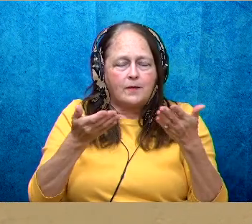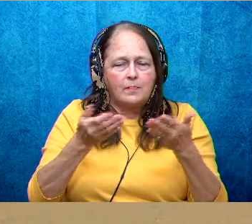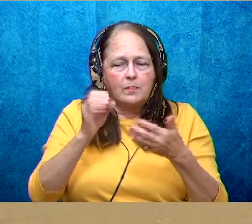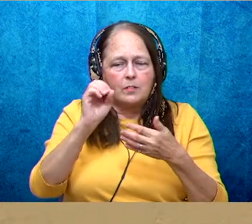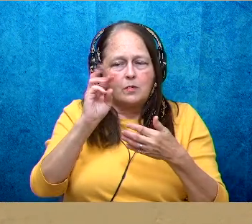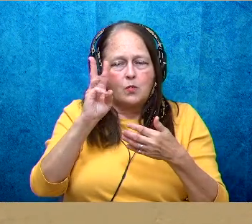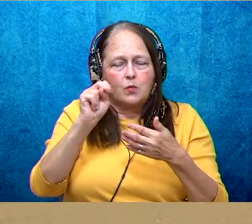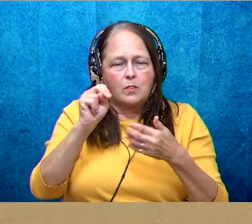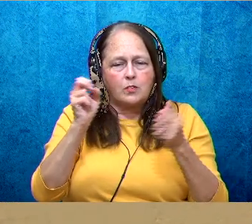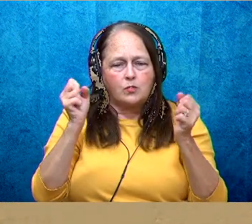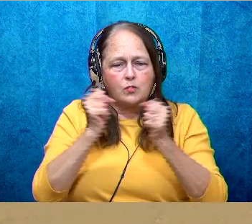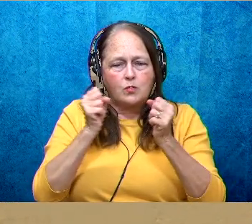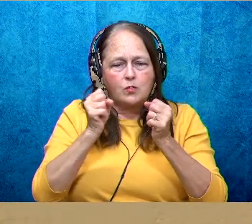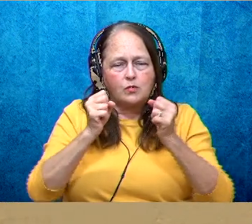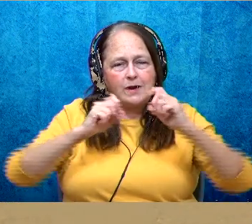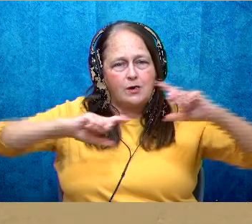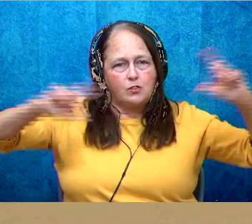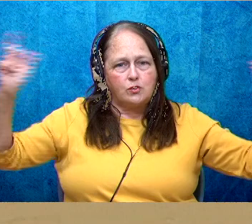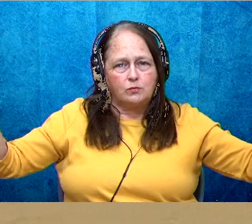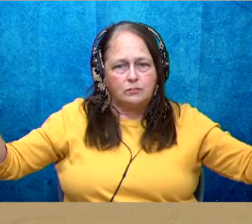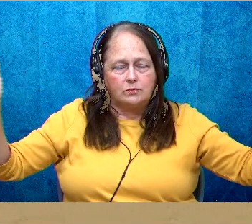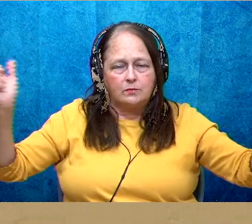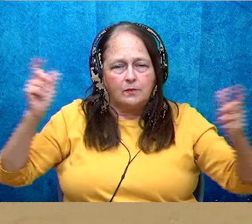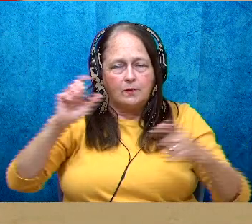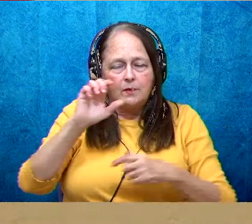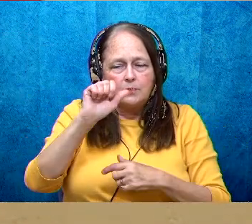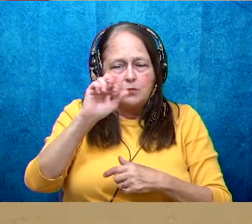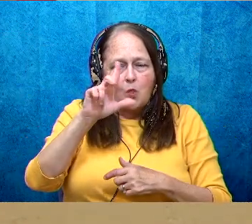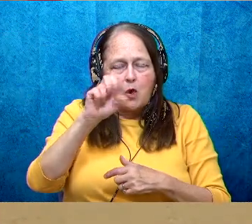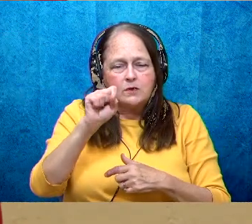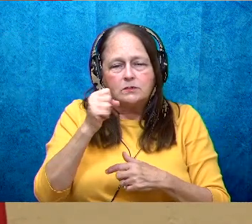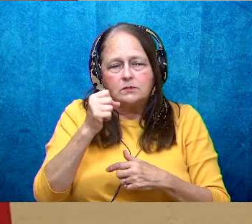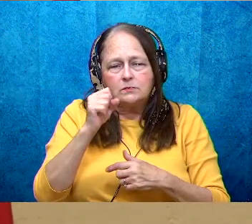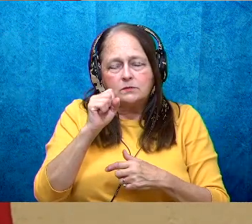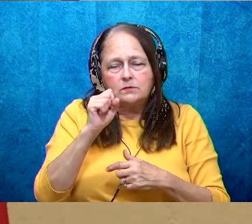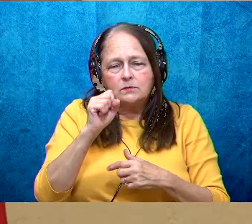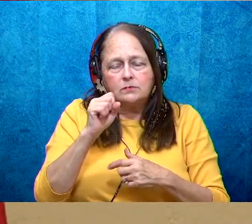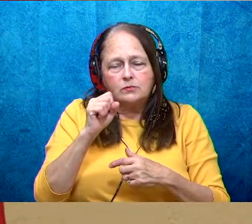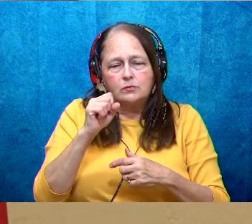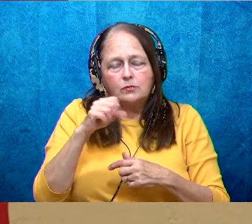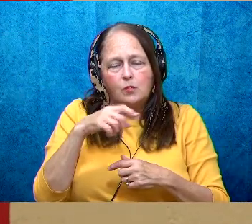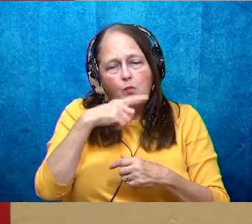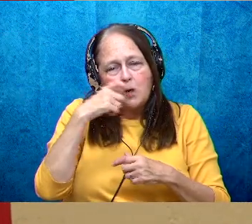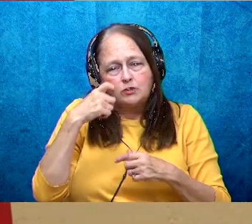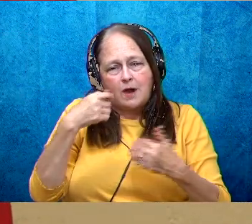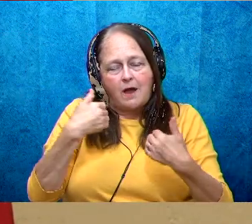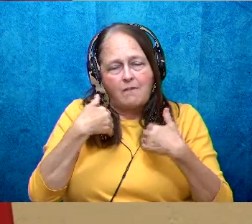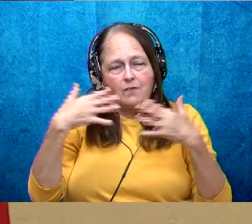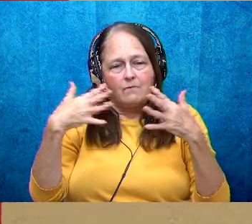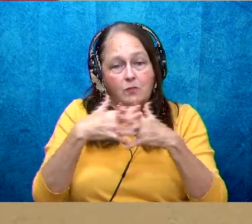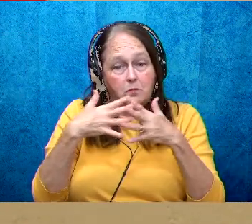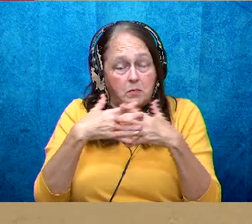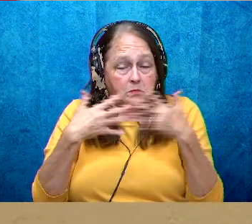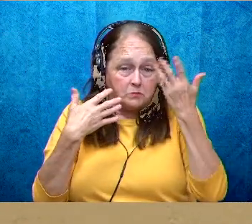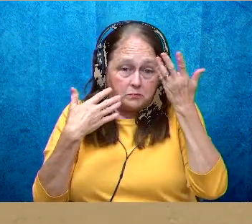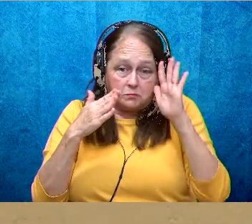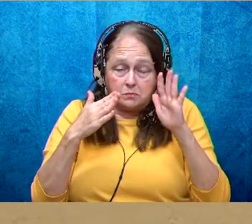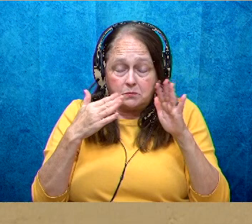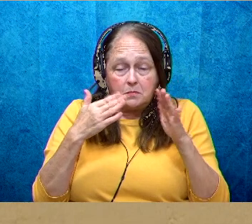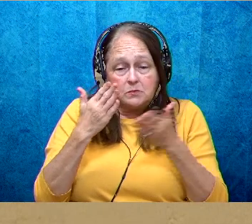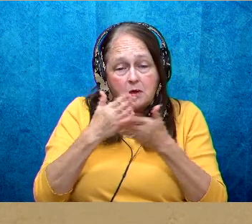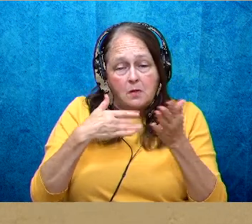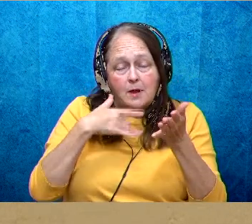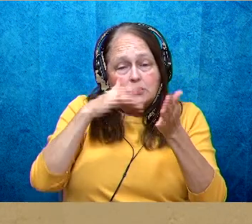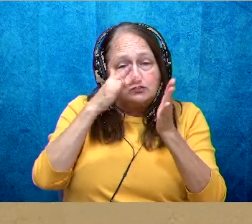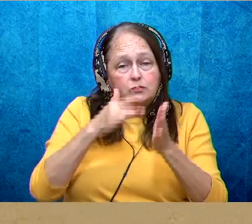said, it's cold and it's huge. Carlos mentioned something to me, Russia football. Didn't know that was a thing. But then some of my students